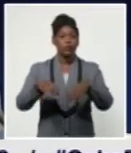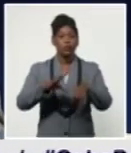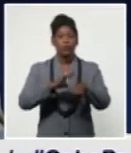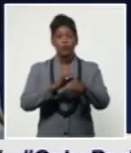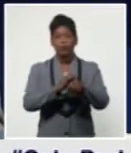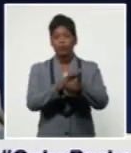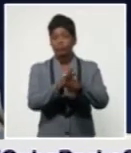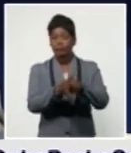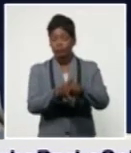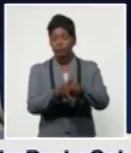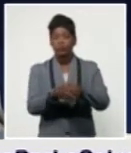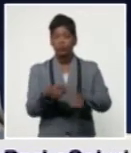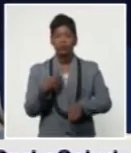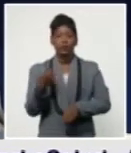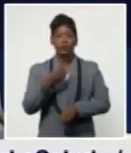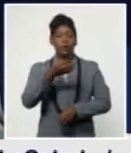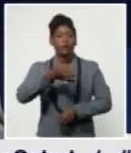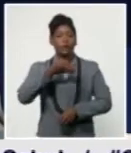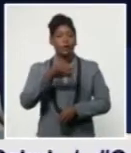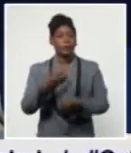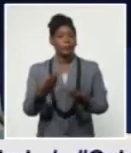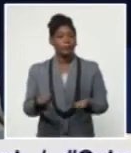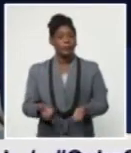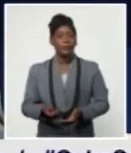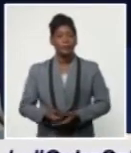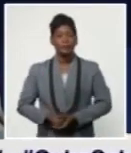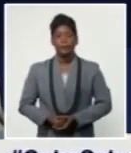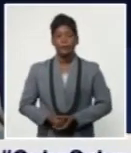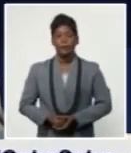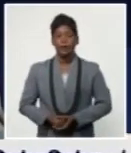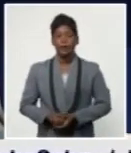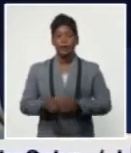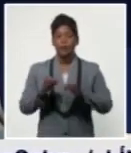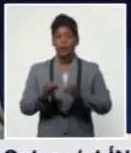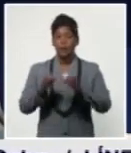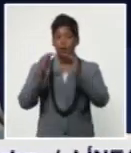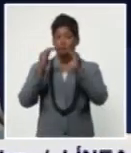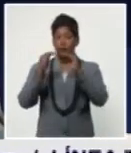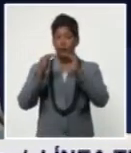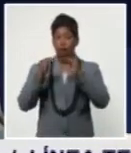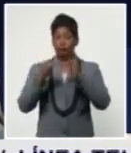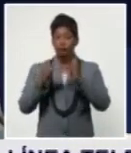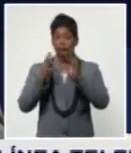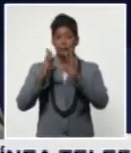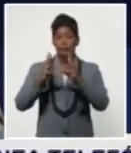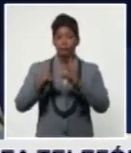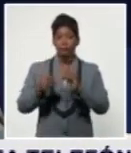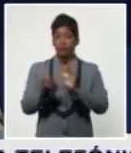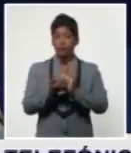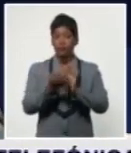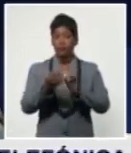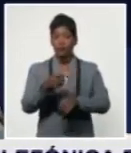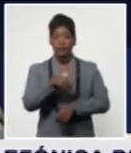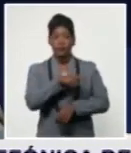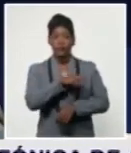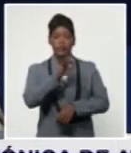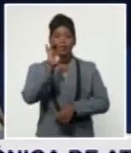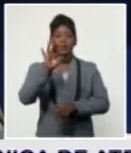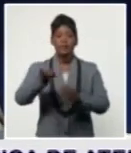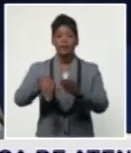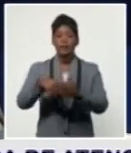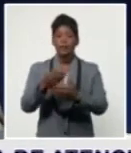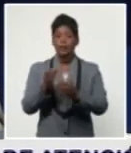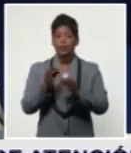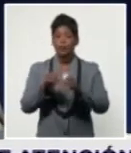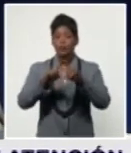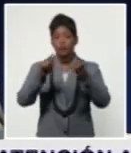With this behavior of the positive rate, we can say that Cuba, over